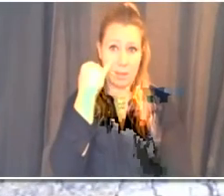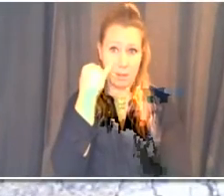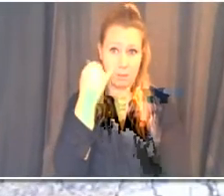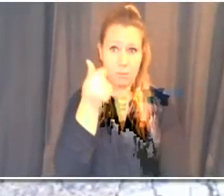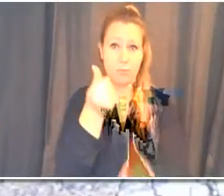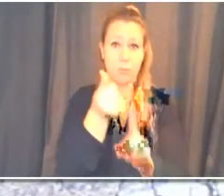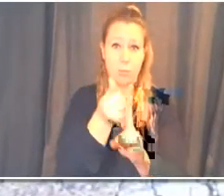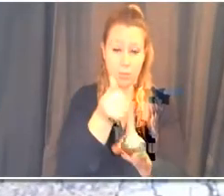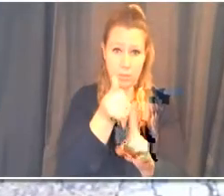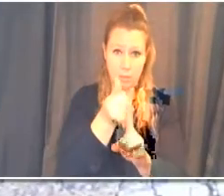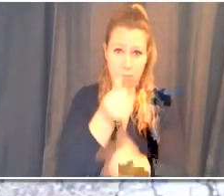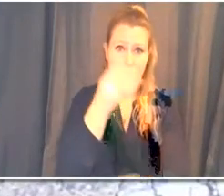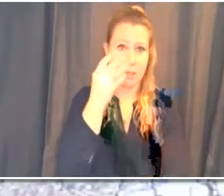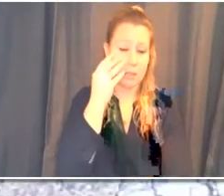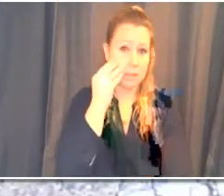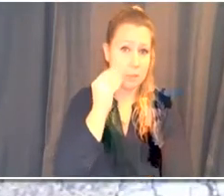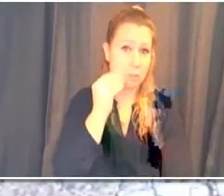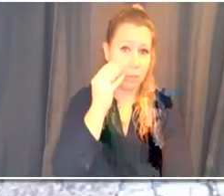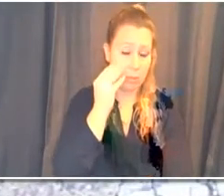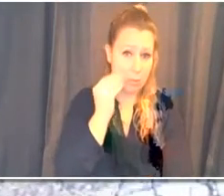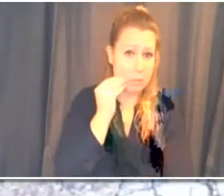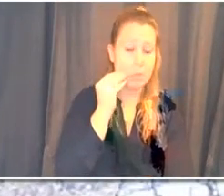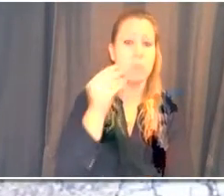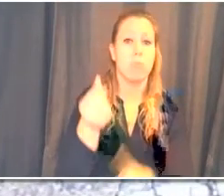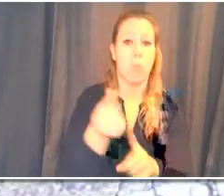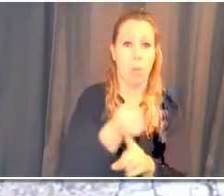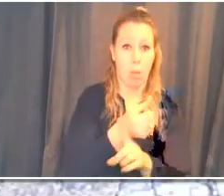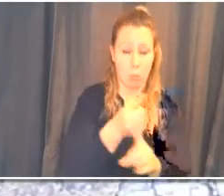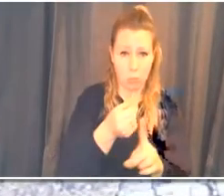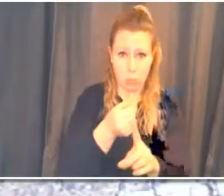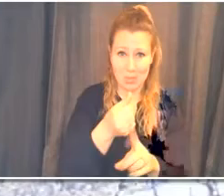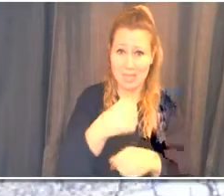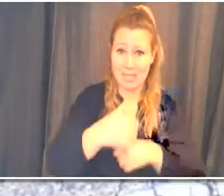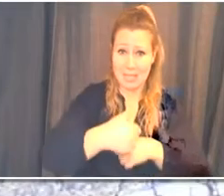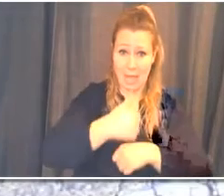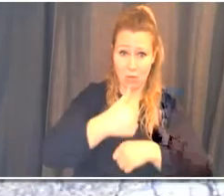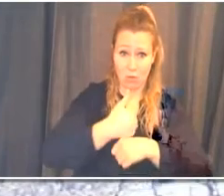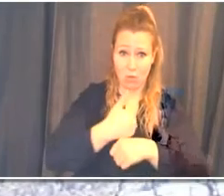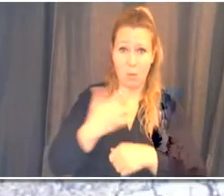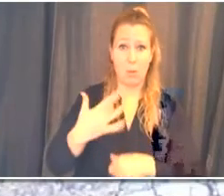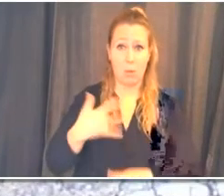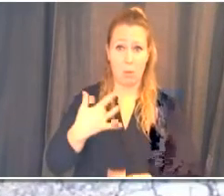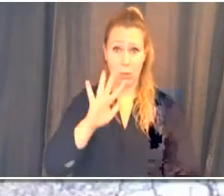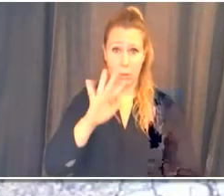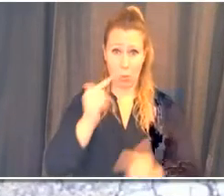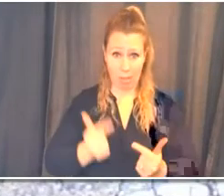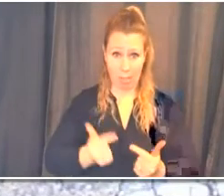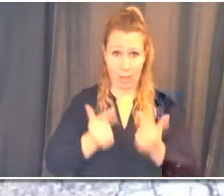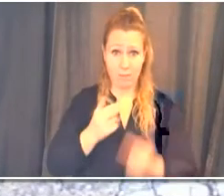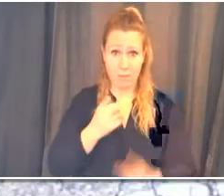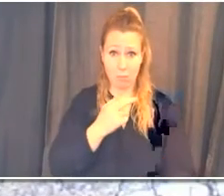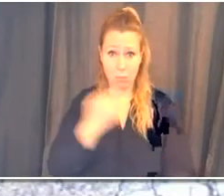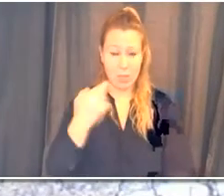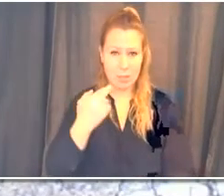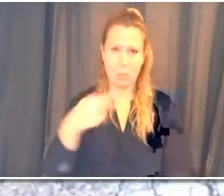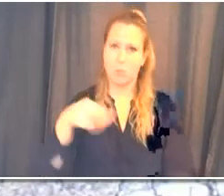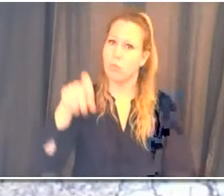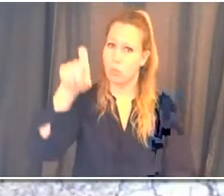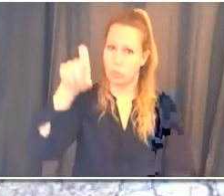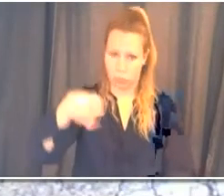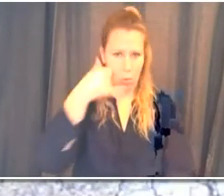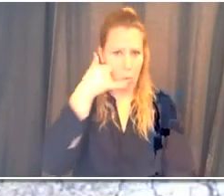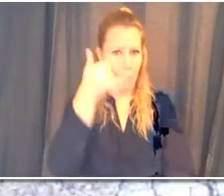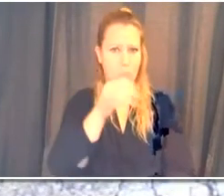complaint they will follow up and also you can reach out to the domestic violence hotline um you can go to NYC